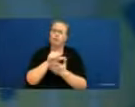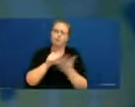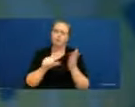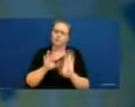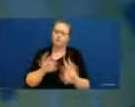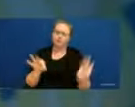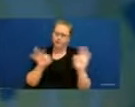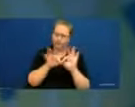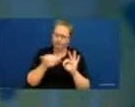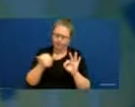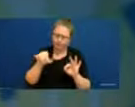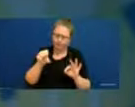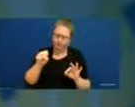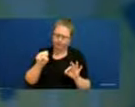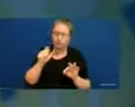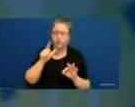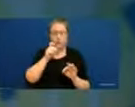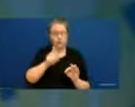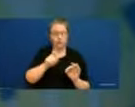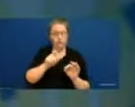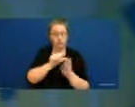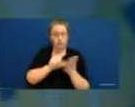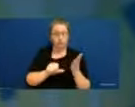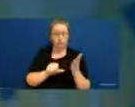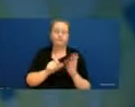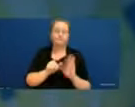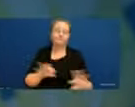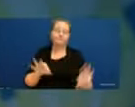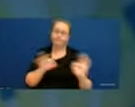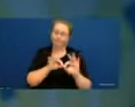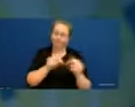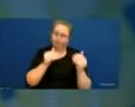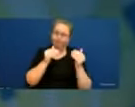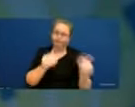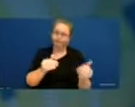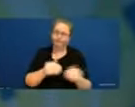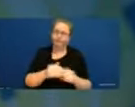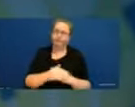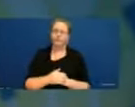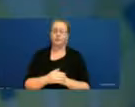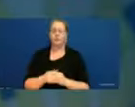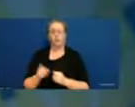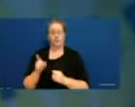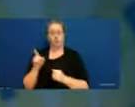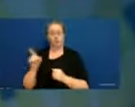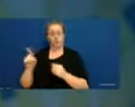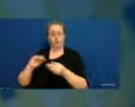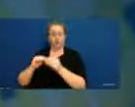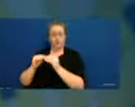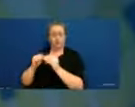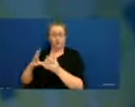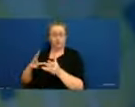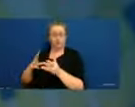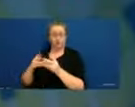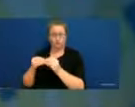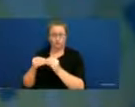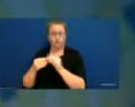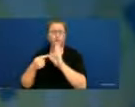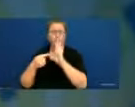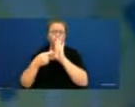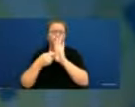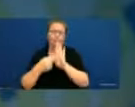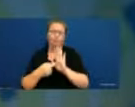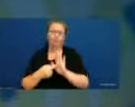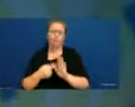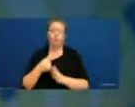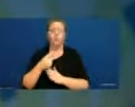are essential for the people that need them. And I think this performance right here is both an example of all